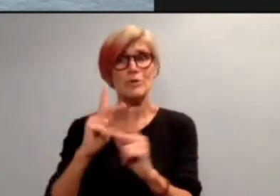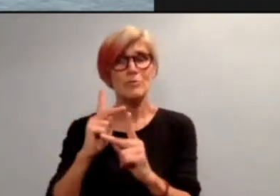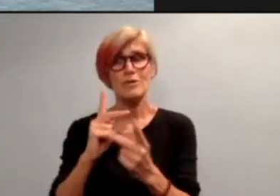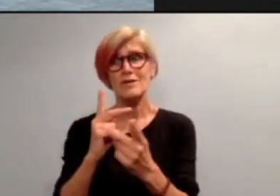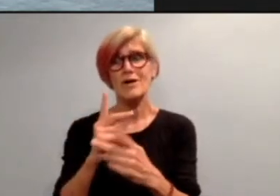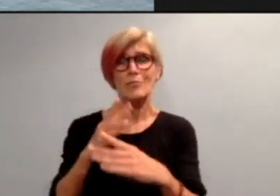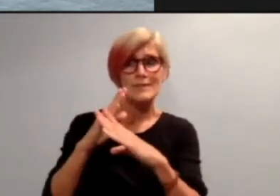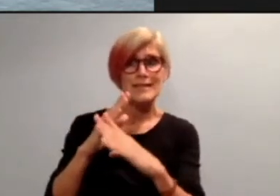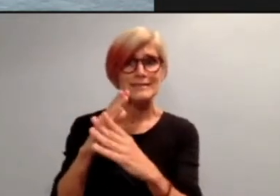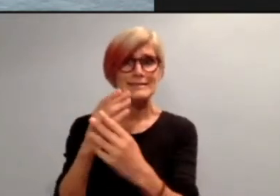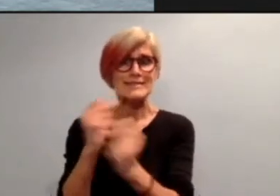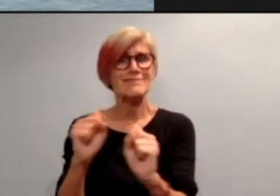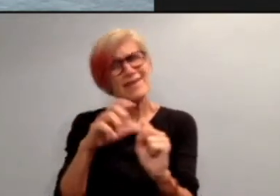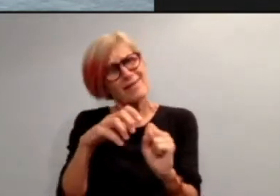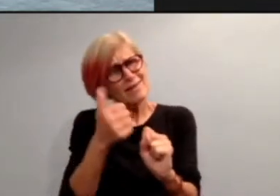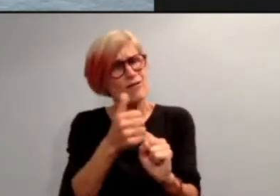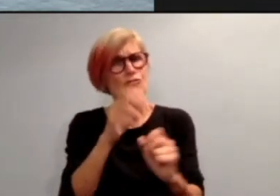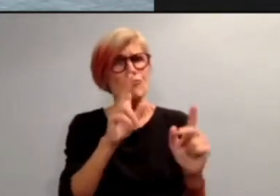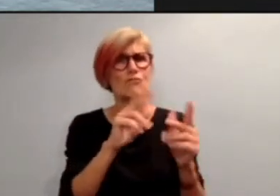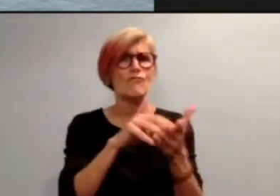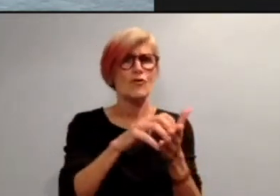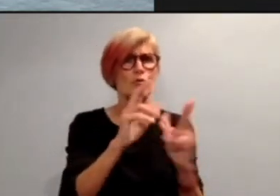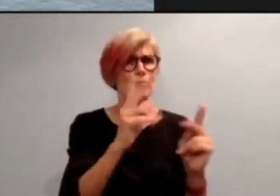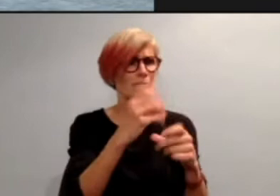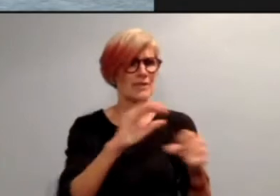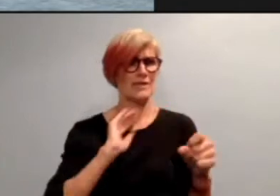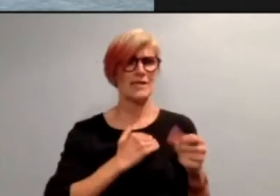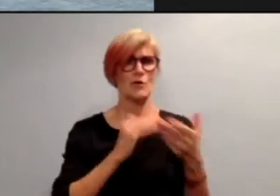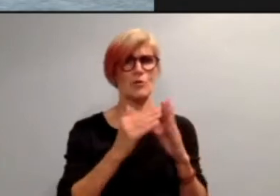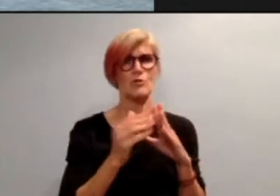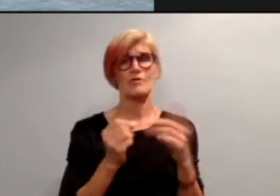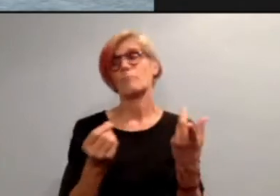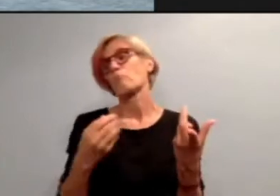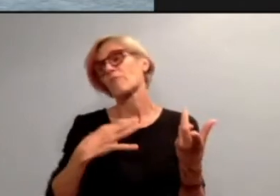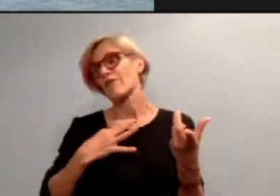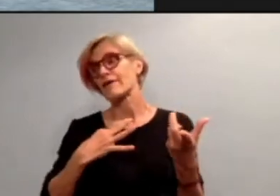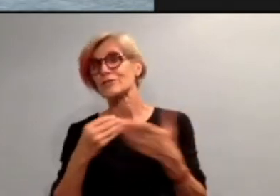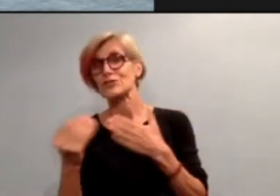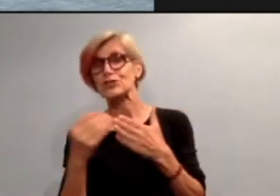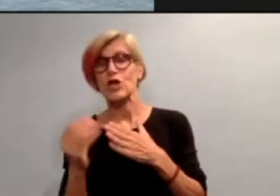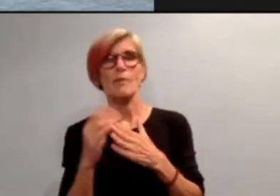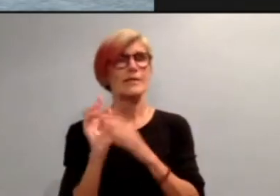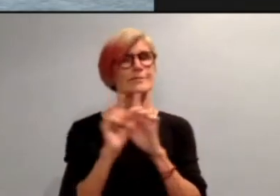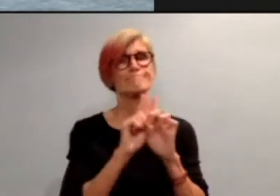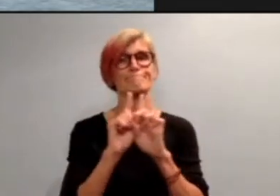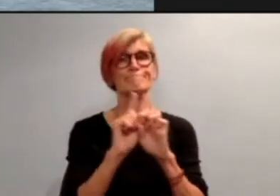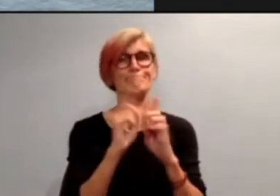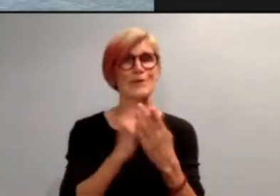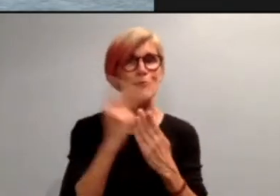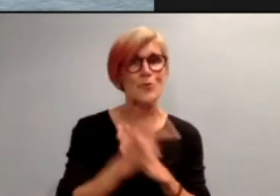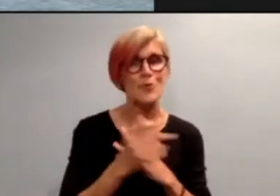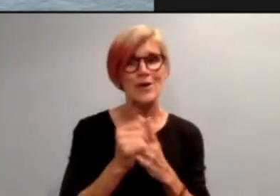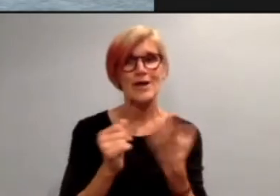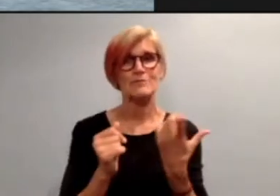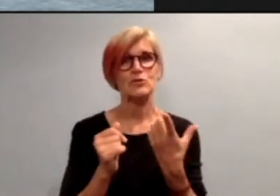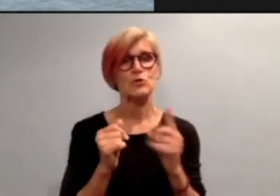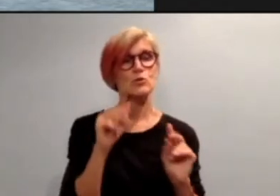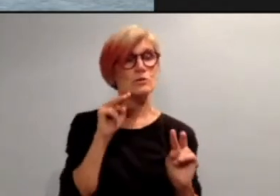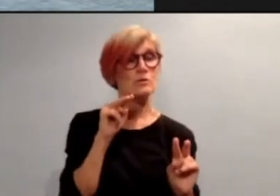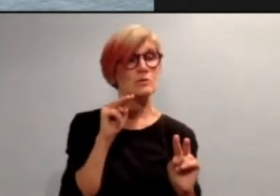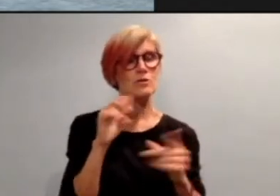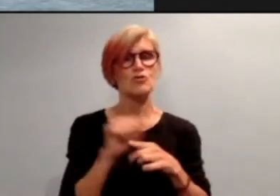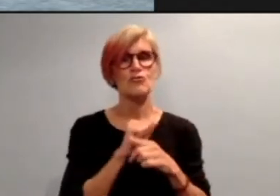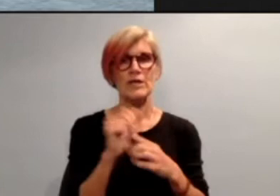vulnerable persons in our community, from volunteer shopping services and companion programs to bystander training programs and